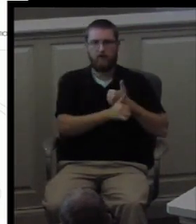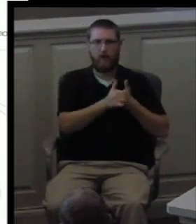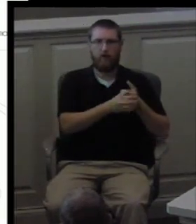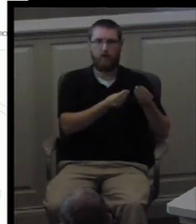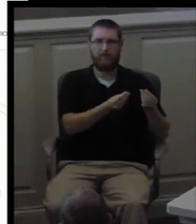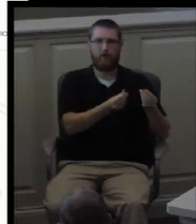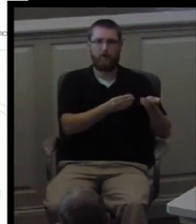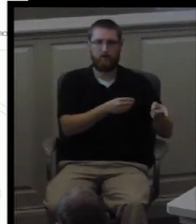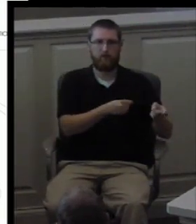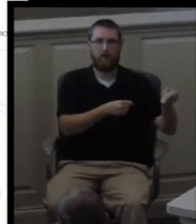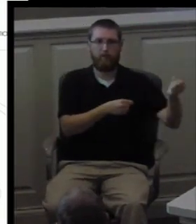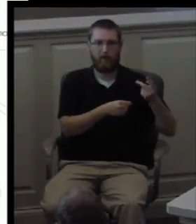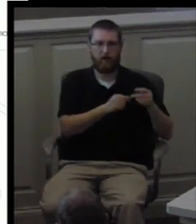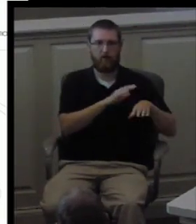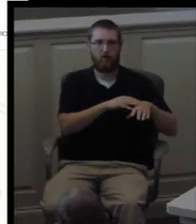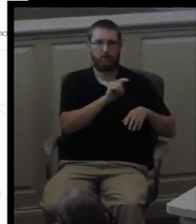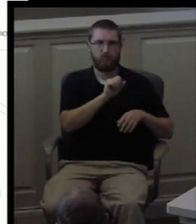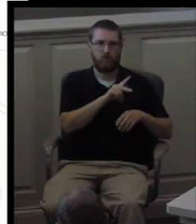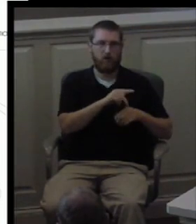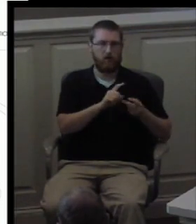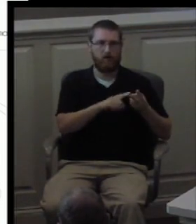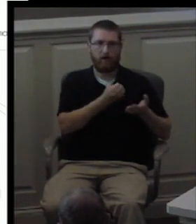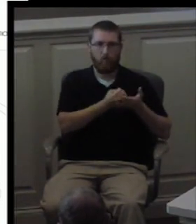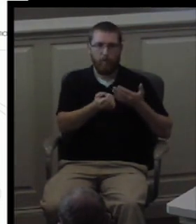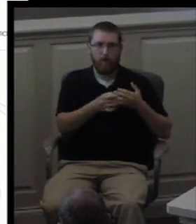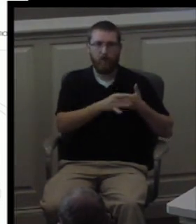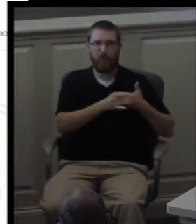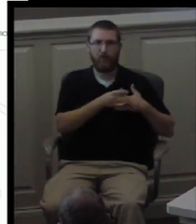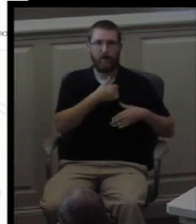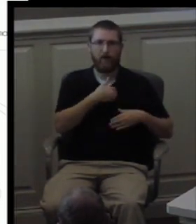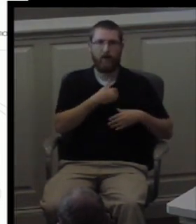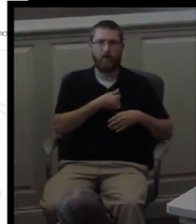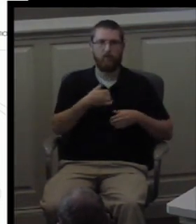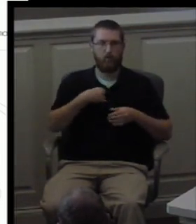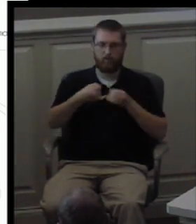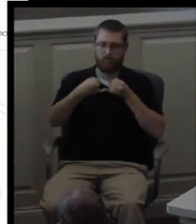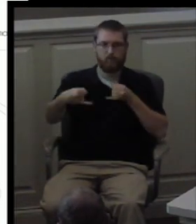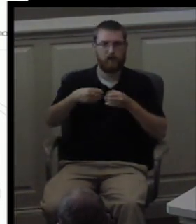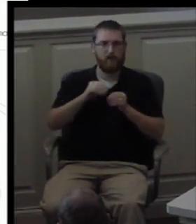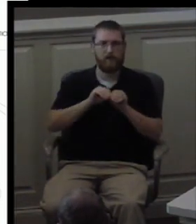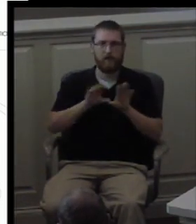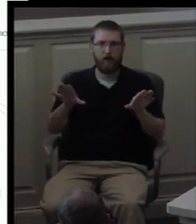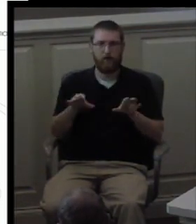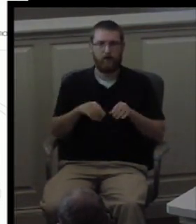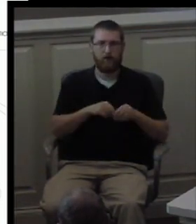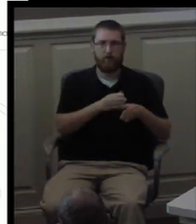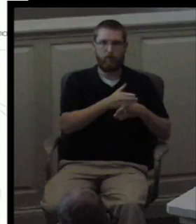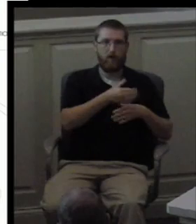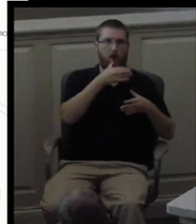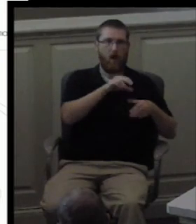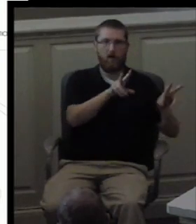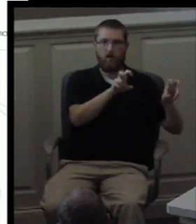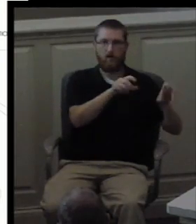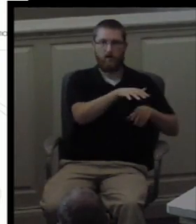materials that come back on the trucks, that are in the gear, try to make a clear demarcation between the hot